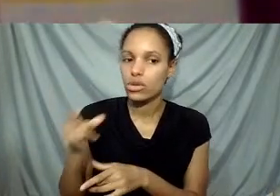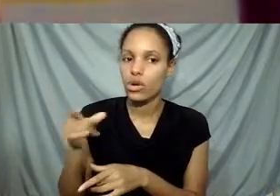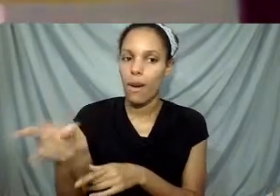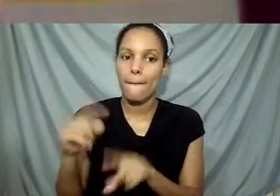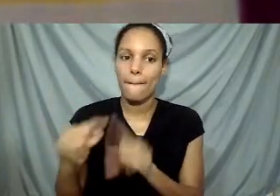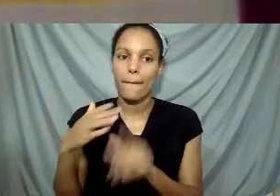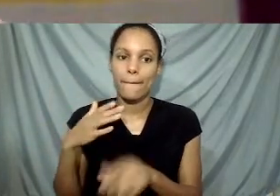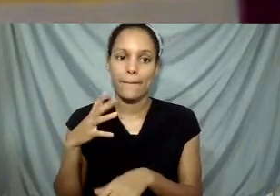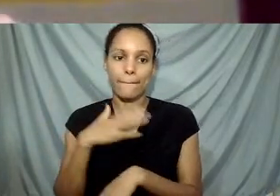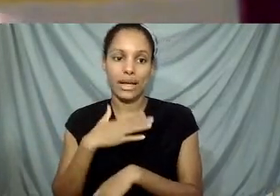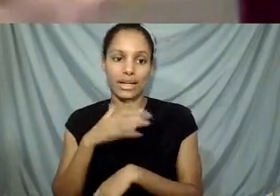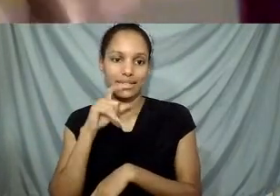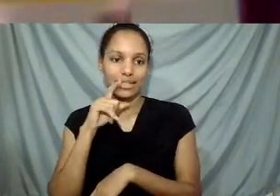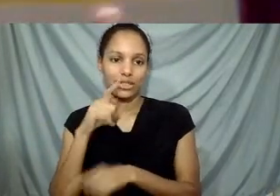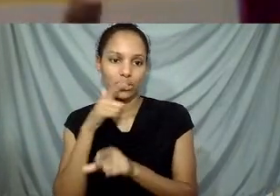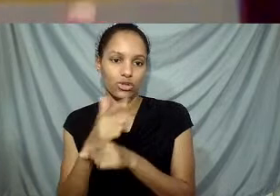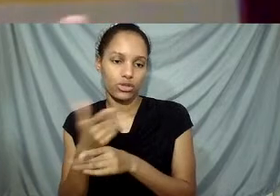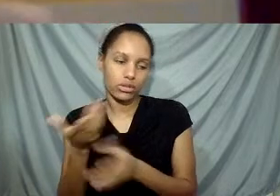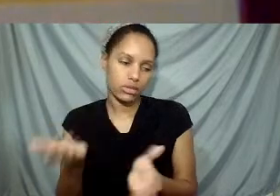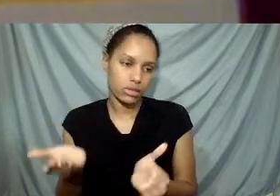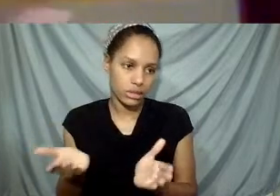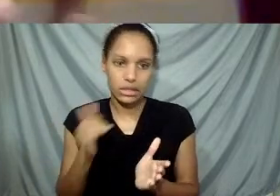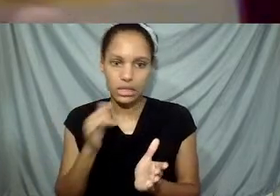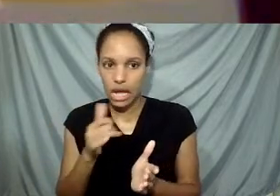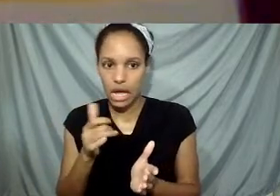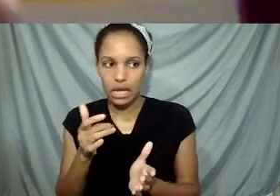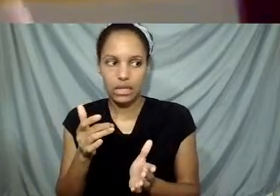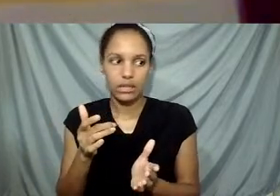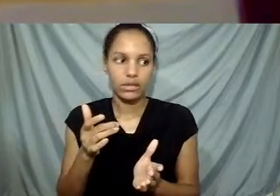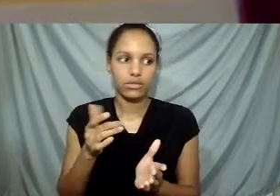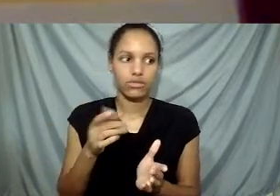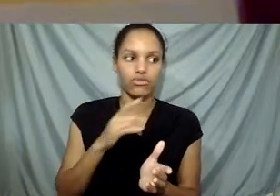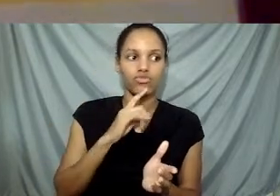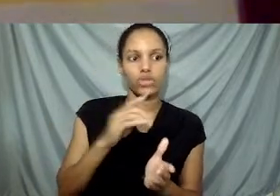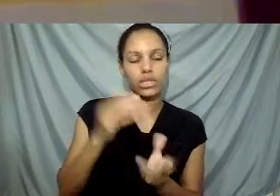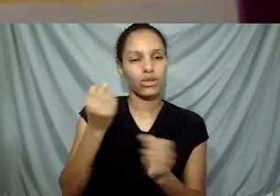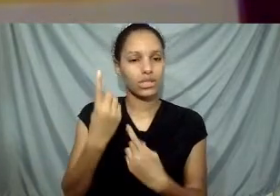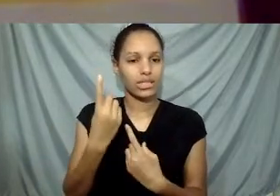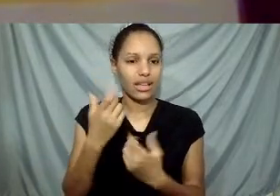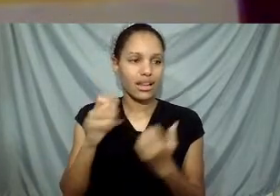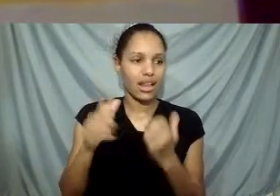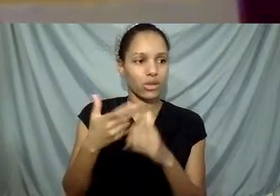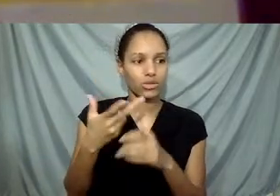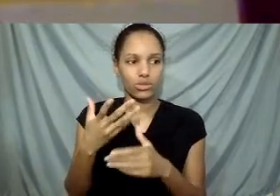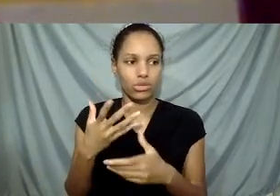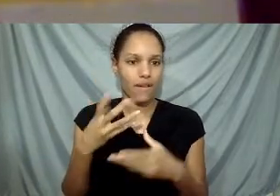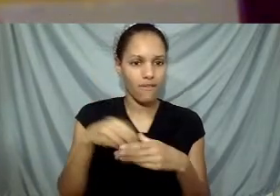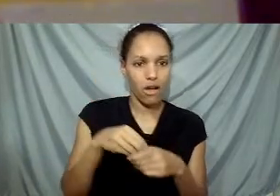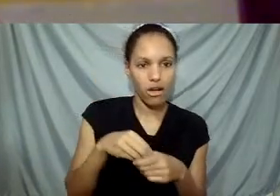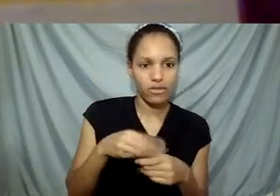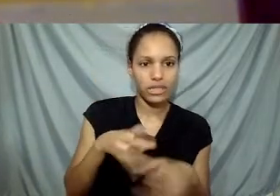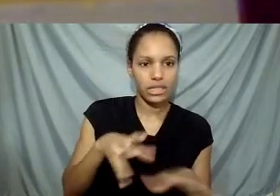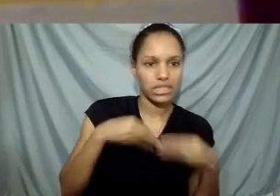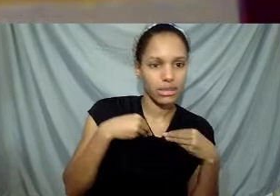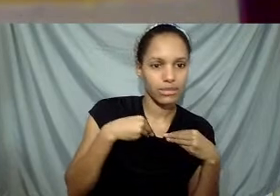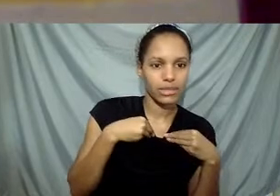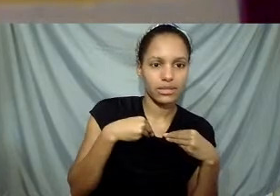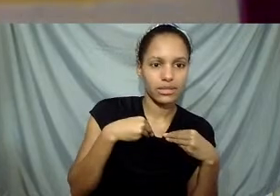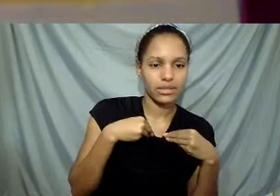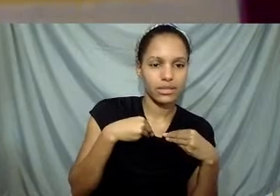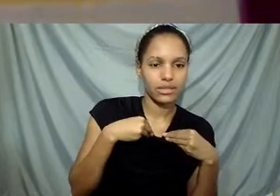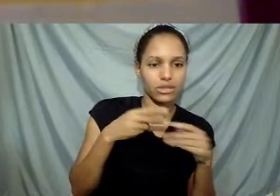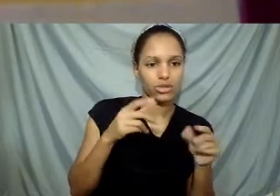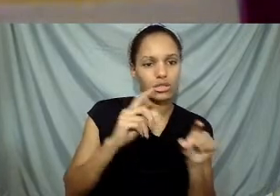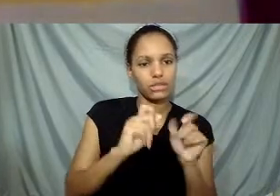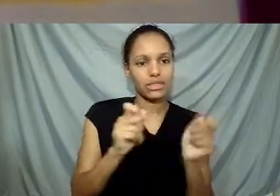my sister unfortunately fell short. Us being immigrants, we didn't understand the bureaucracy of how to get into certain um,